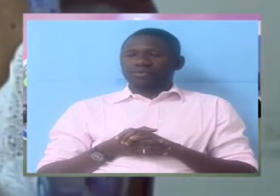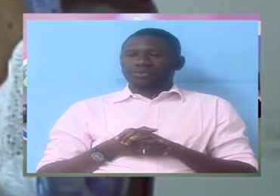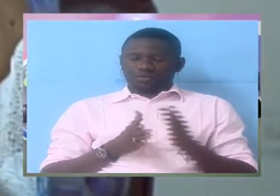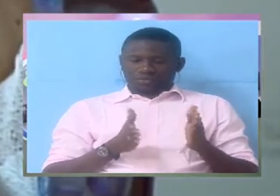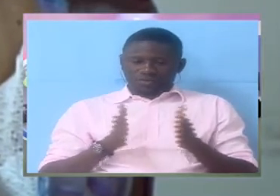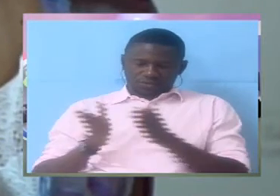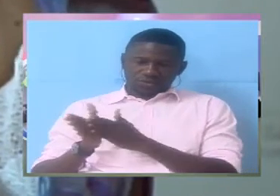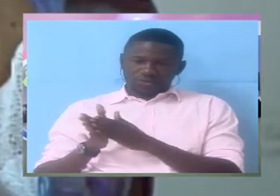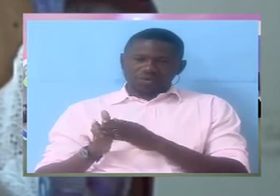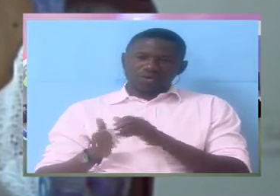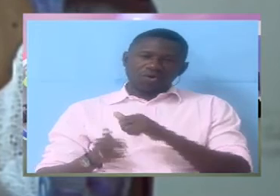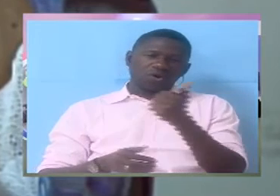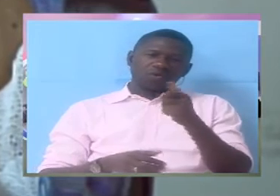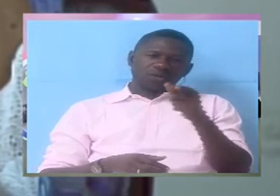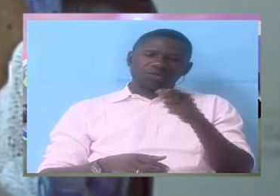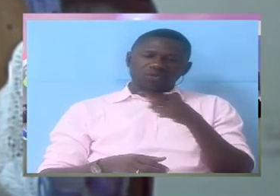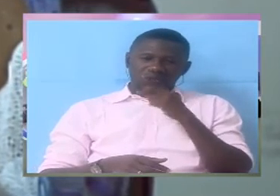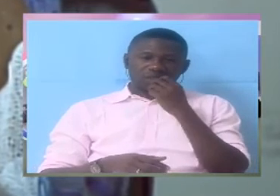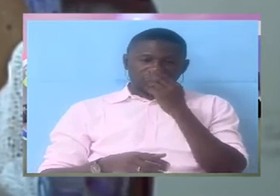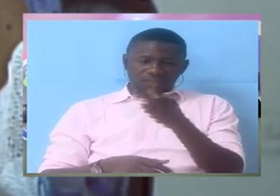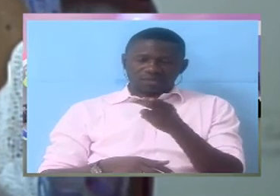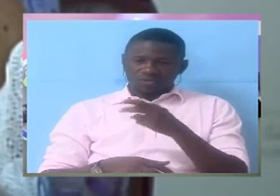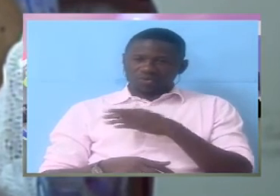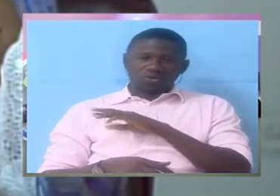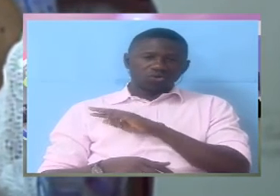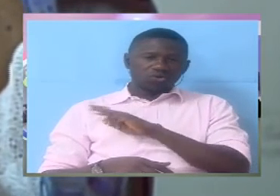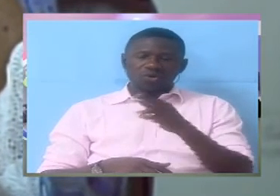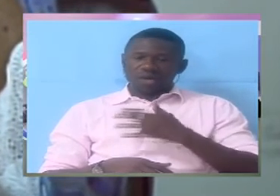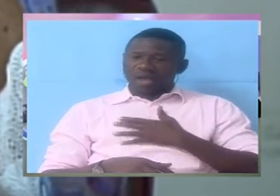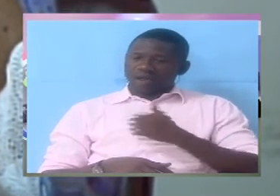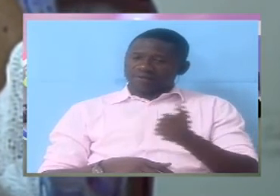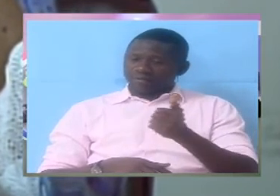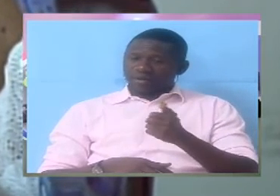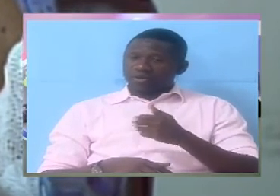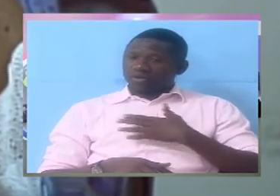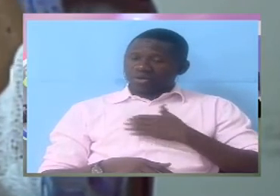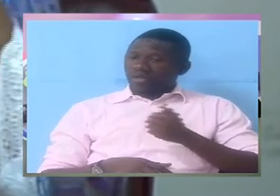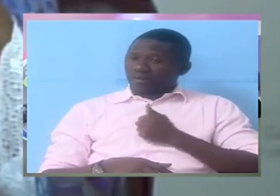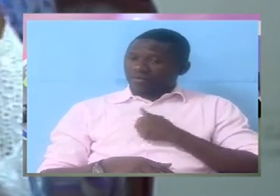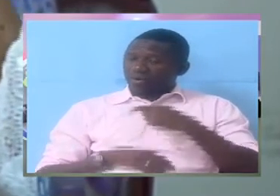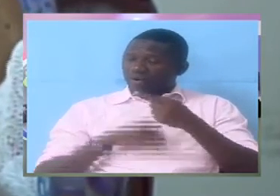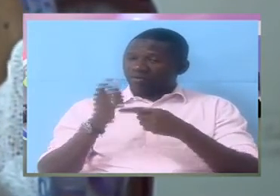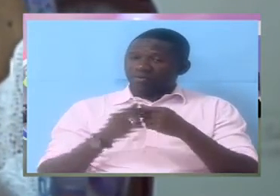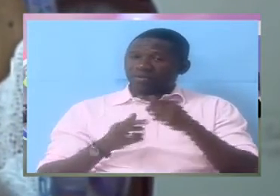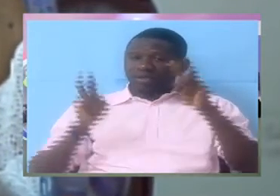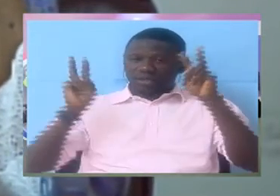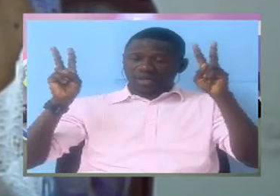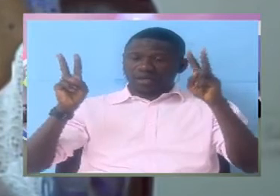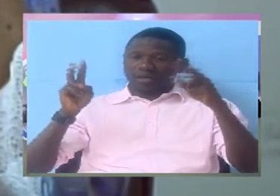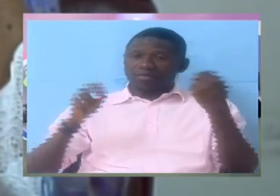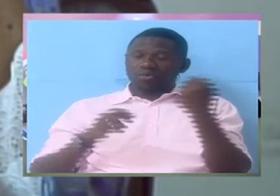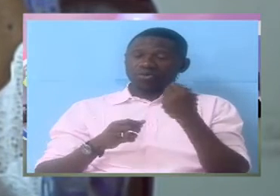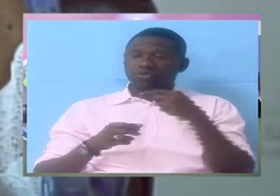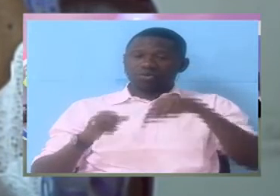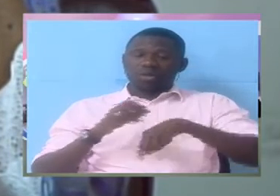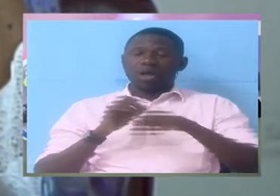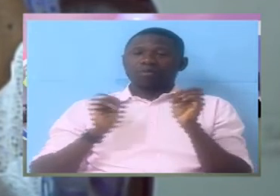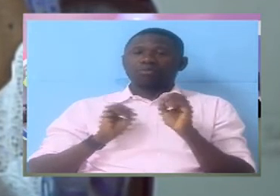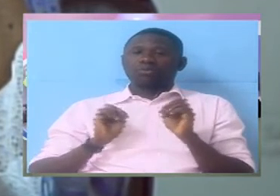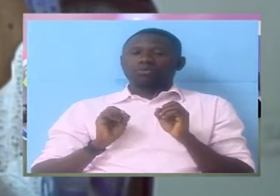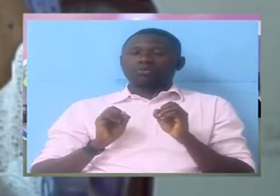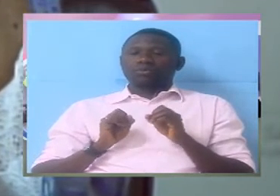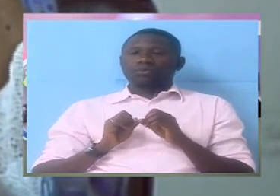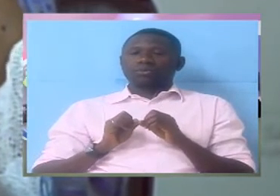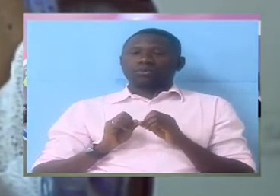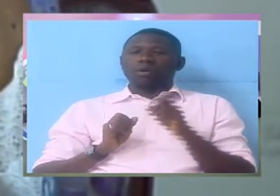is, you said you were not afraid of Yaya Jammeh. Do kota mmendo wale ndiko yuma sila Yaya Jammeh. As he is not here. Tumalame na atejam.